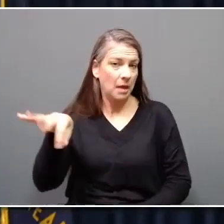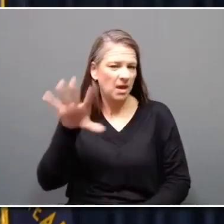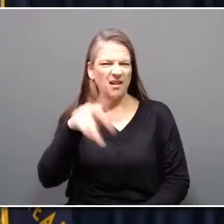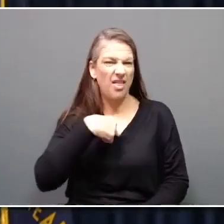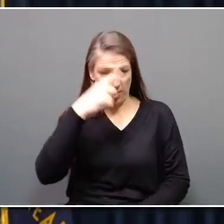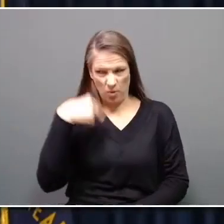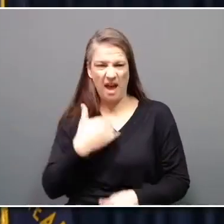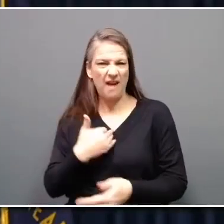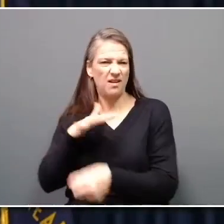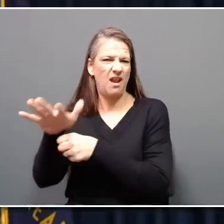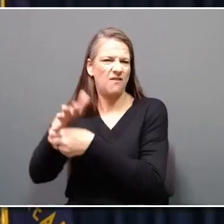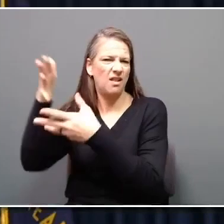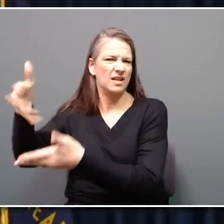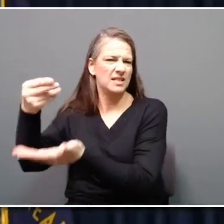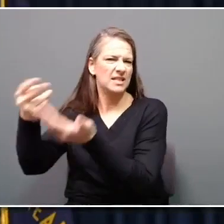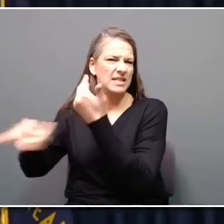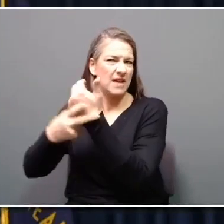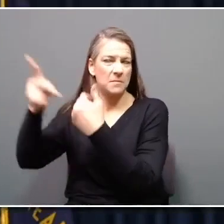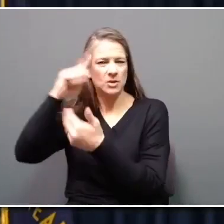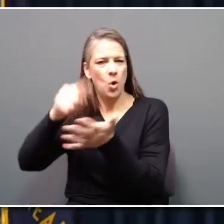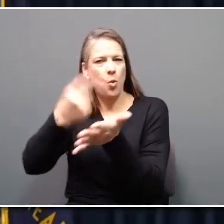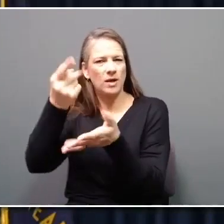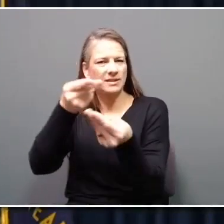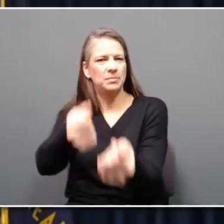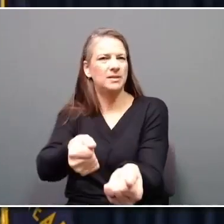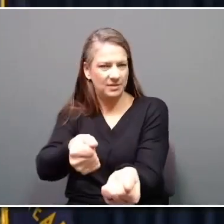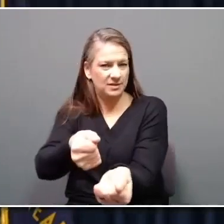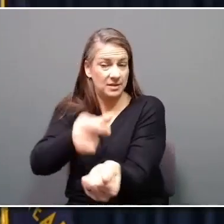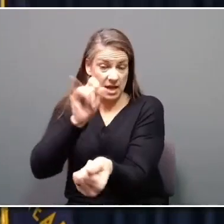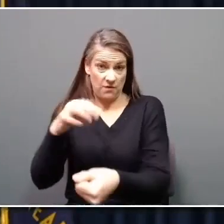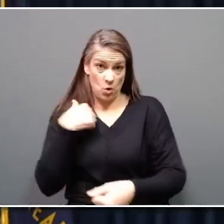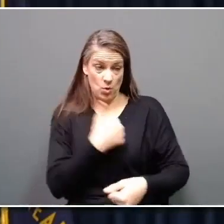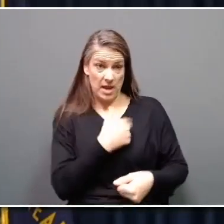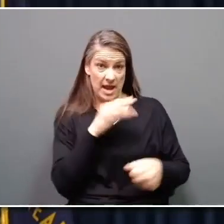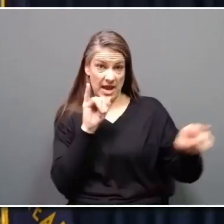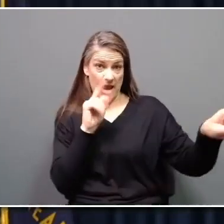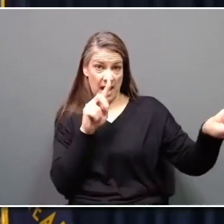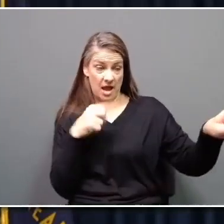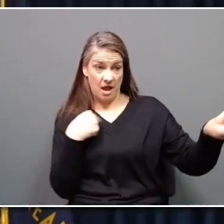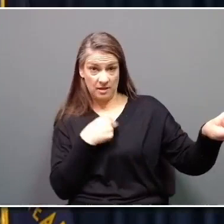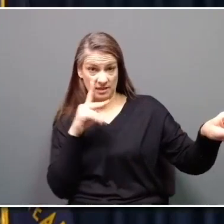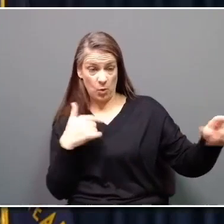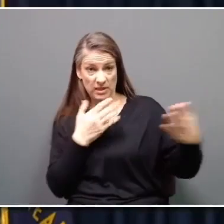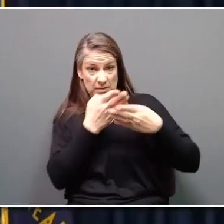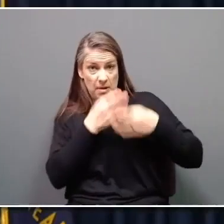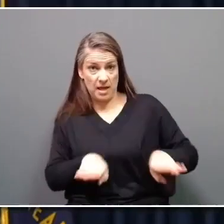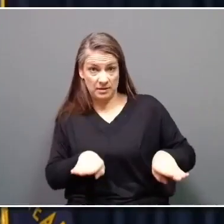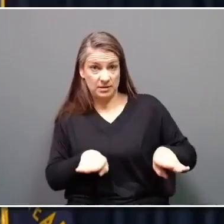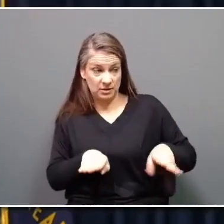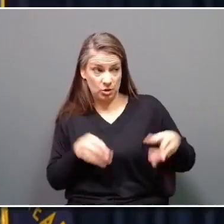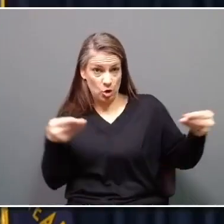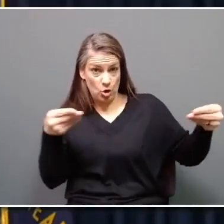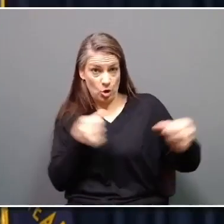savings, because it is a one-time expense, where if we in Indiana split what's out there, that we ought to be able to get the